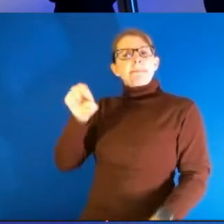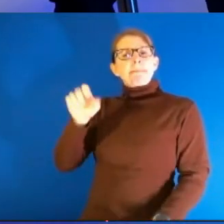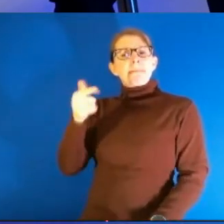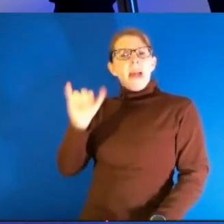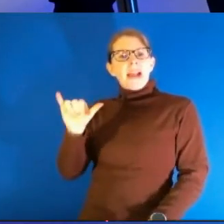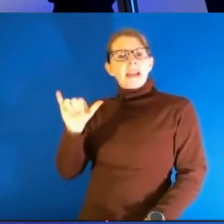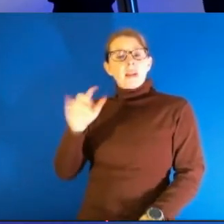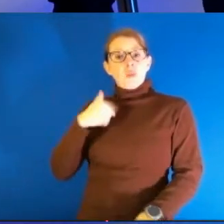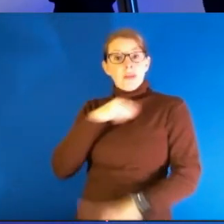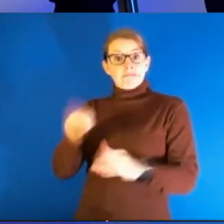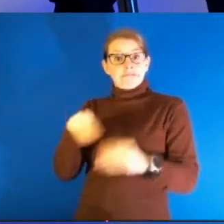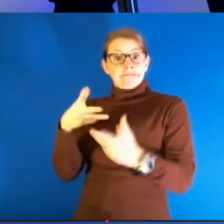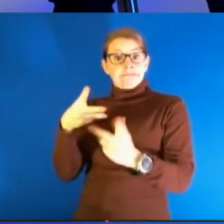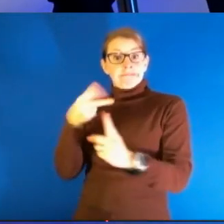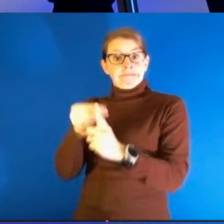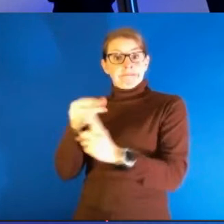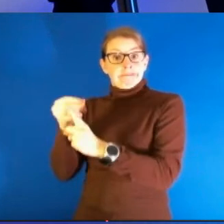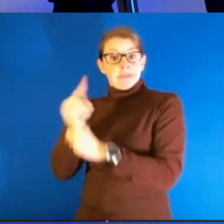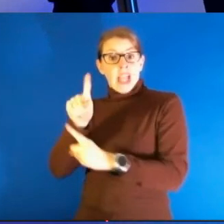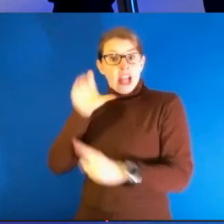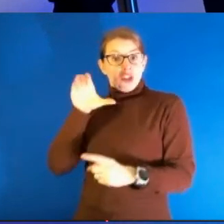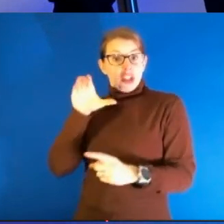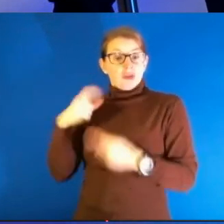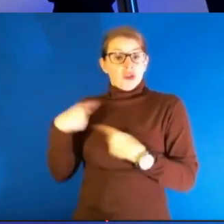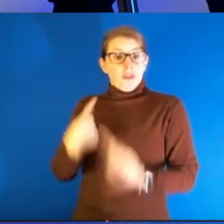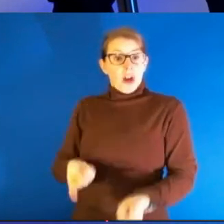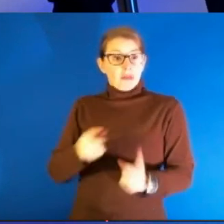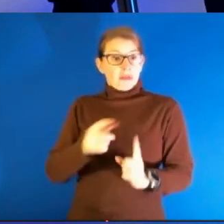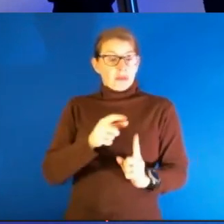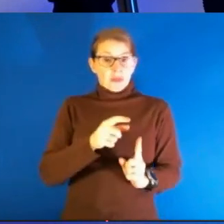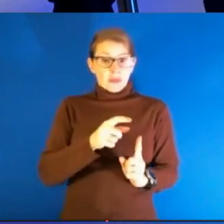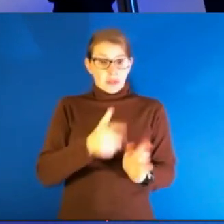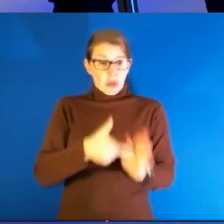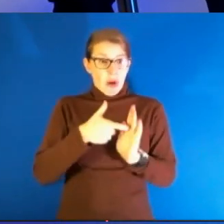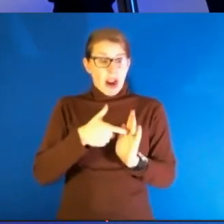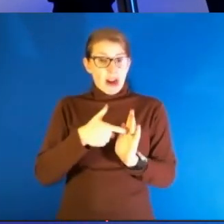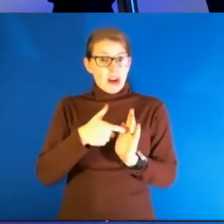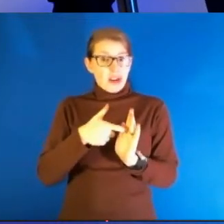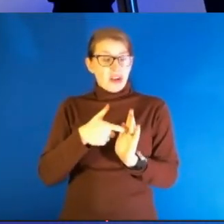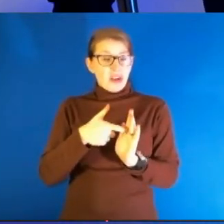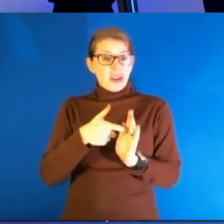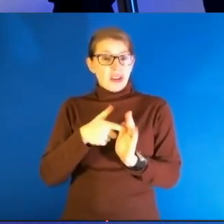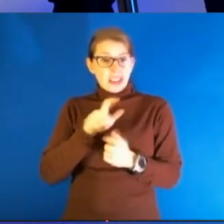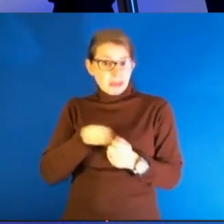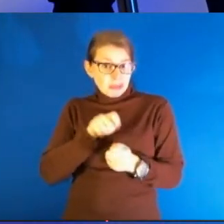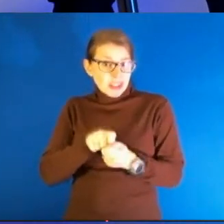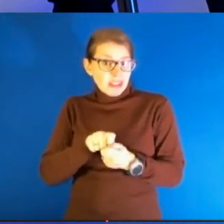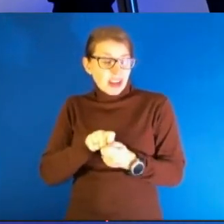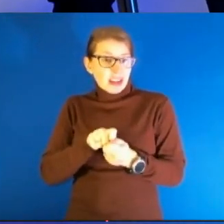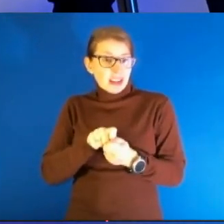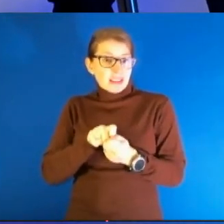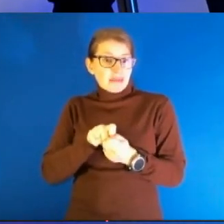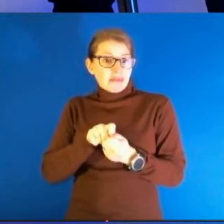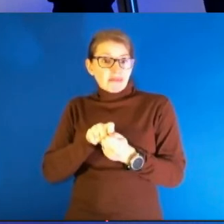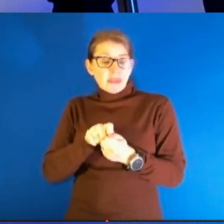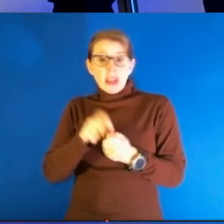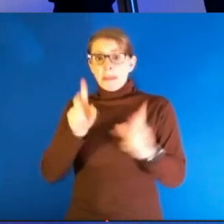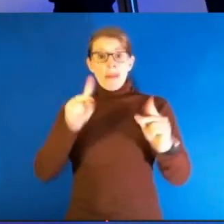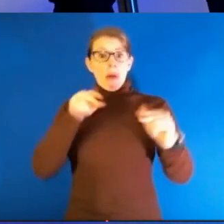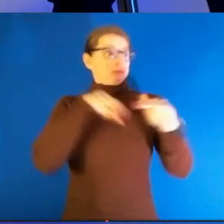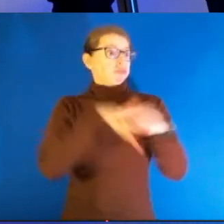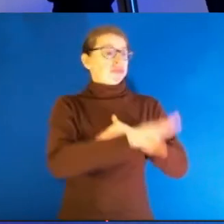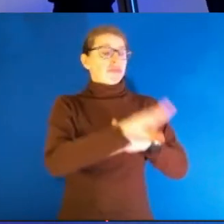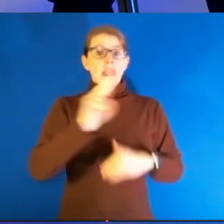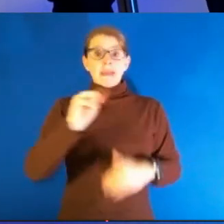so far. Does this require special infrastructure? That's a lot of things. People say this about monoclonal antibodies. Why can't people just come and get them? And